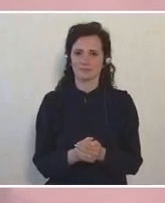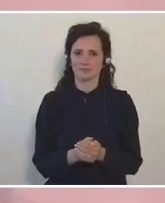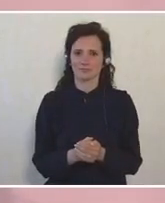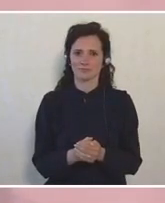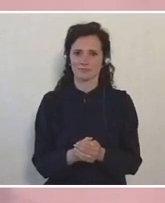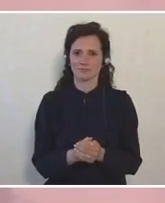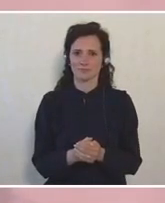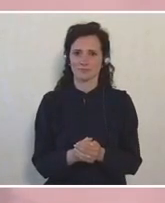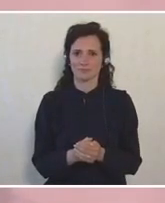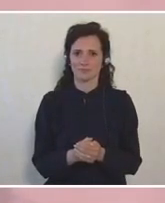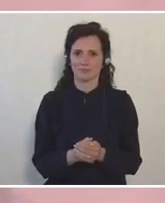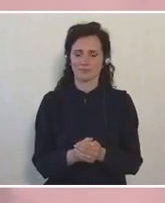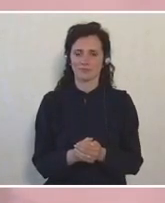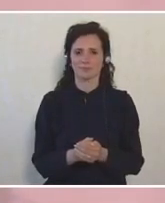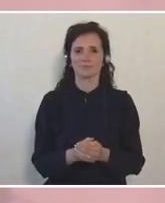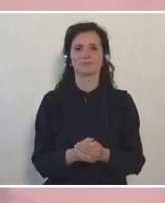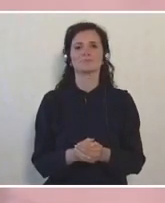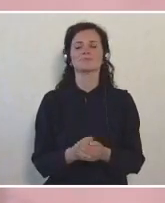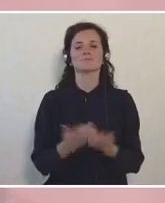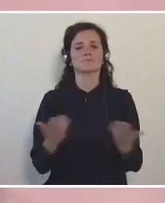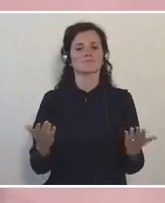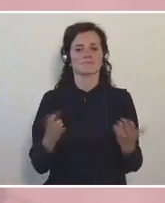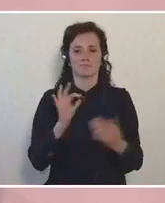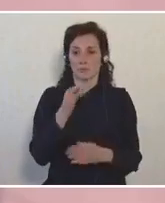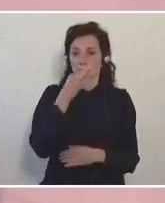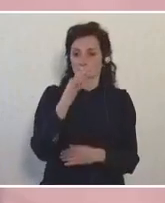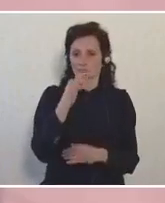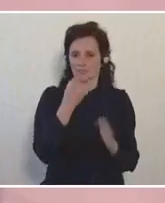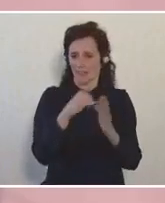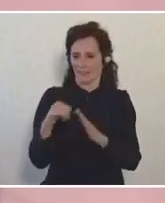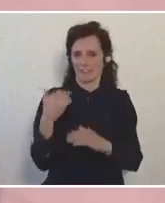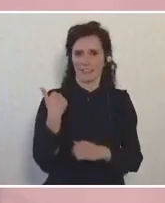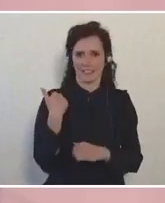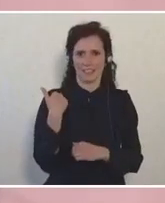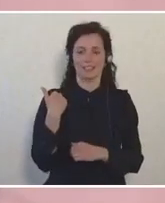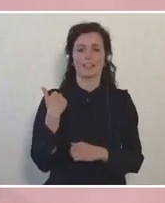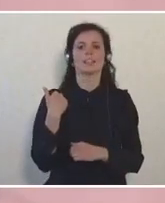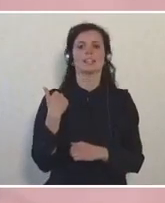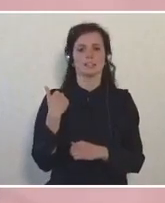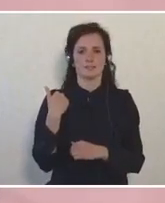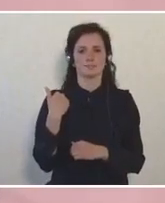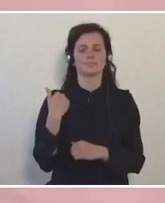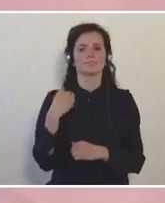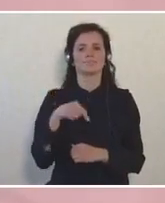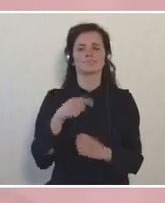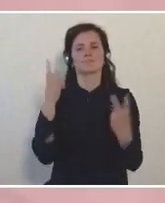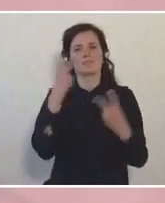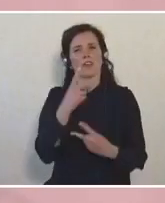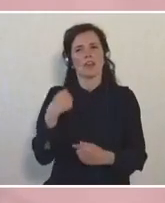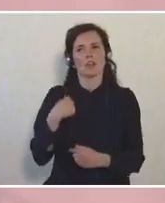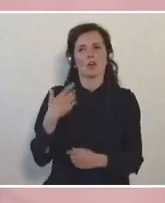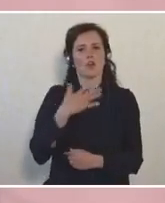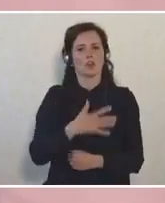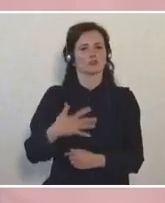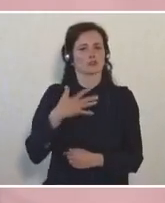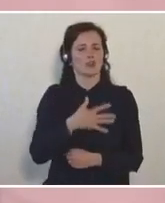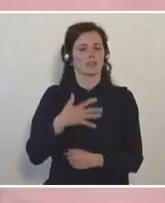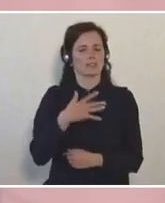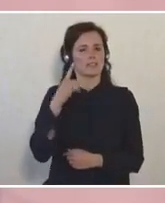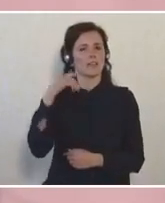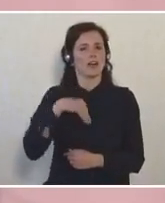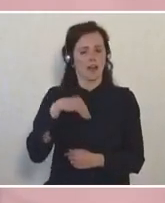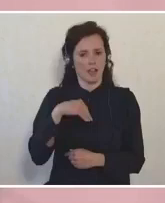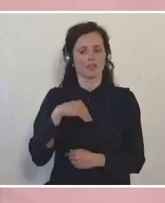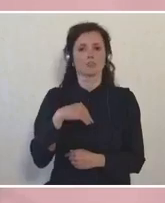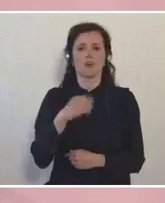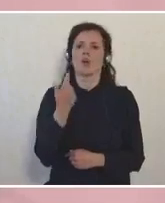end, that I was so pleased by the summit, is because of the strength of the commitments that were undertaken and the